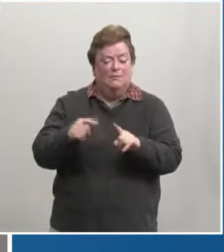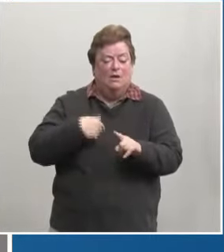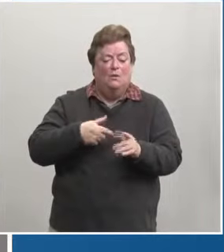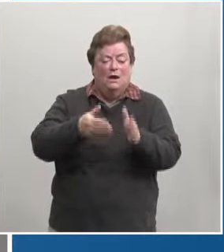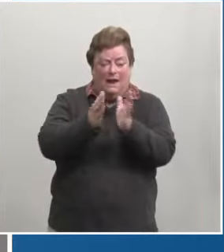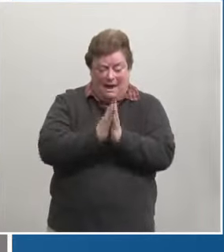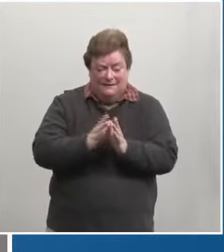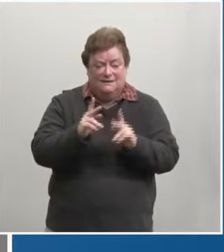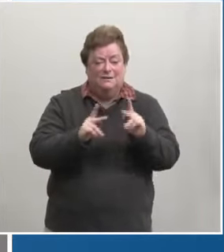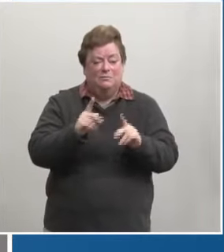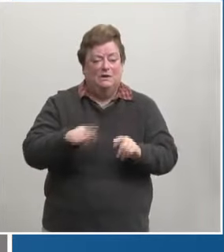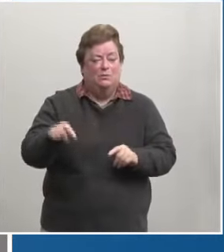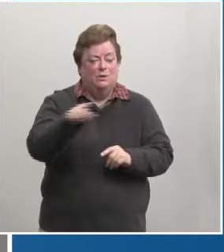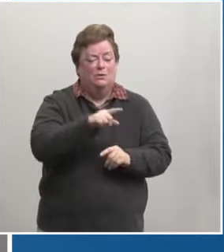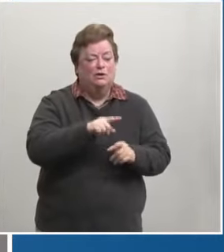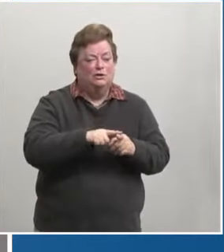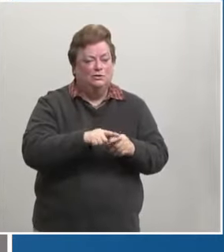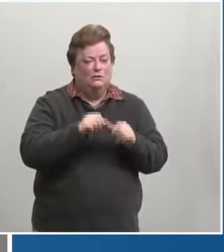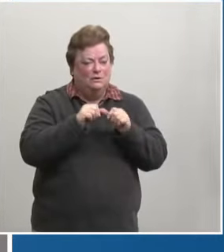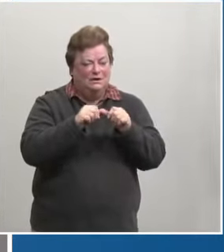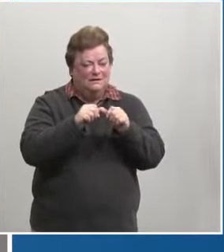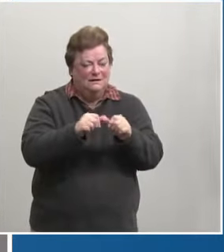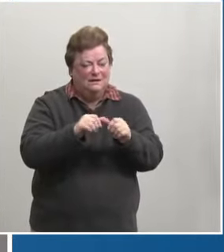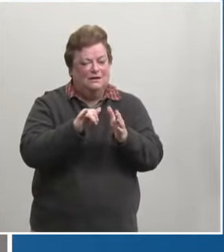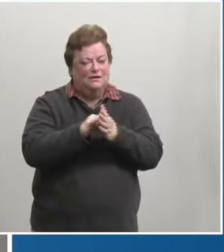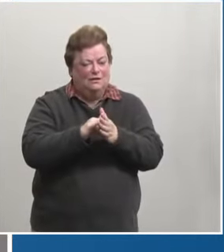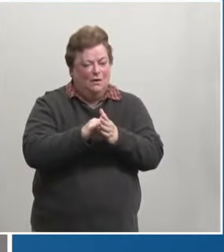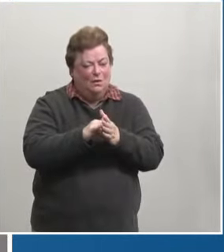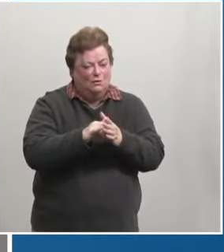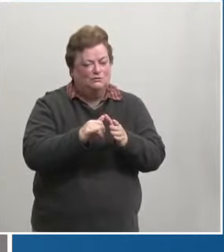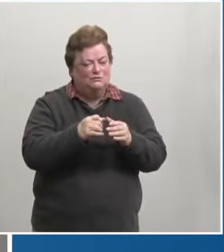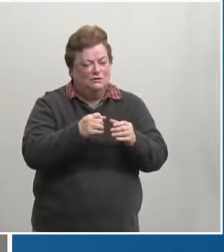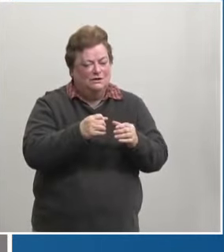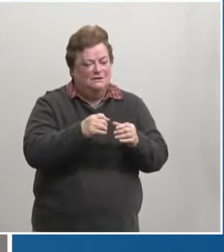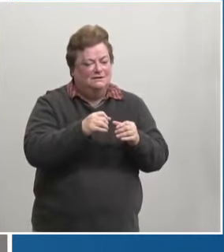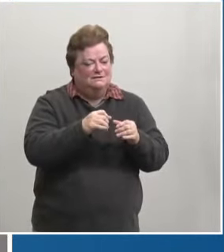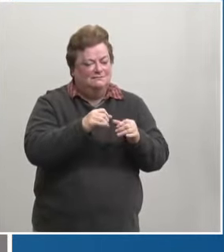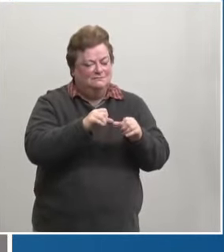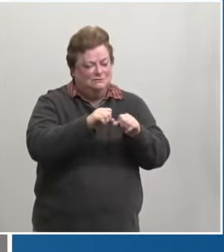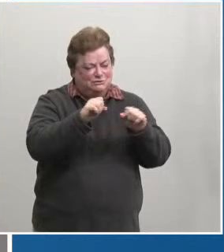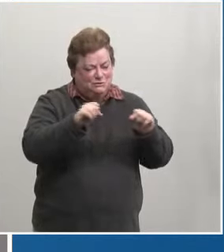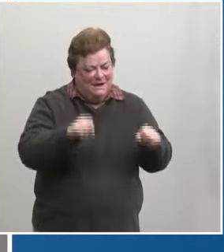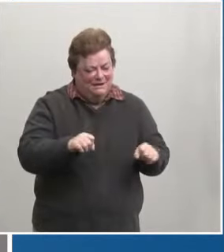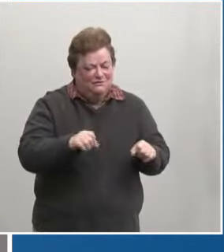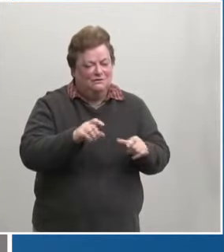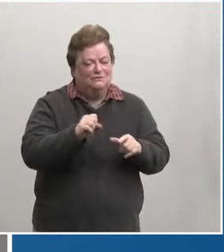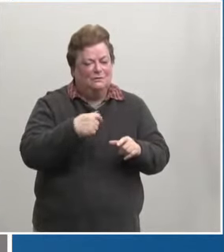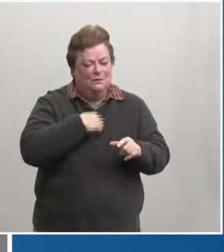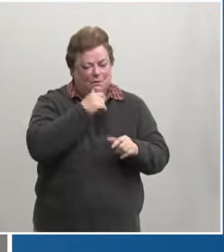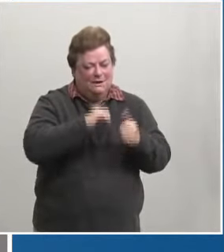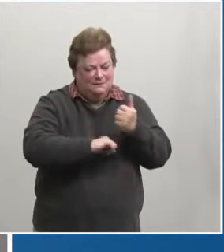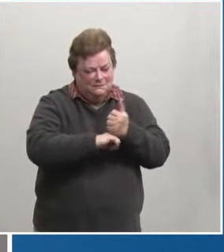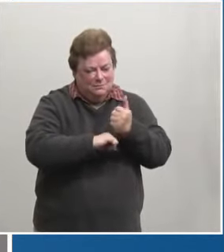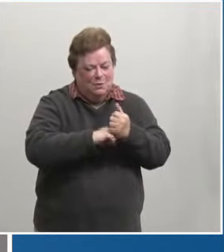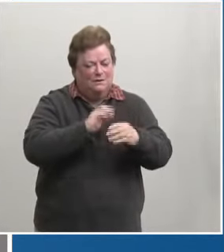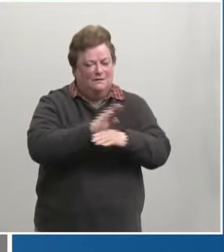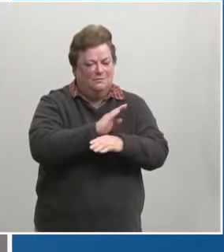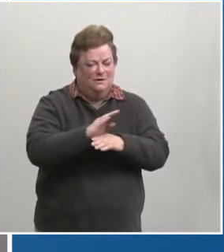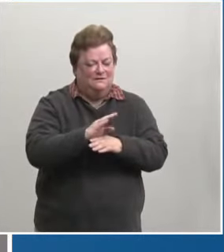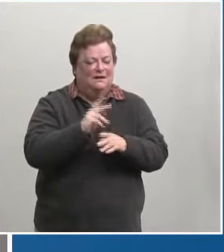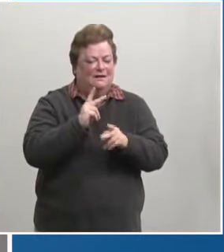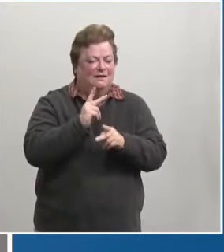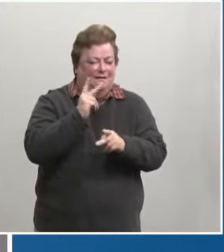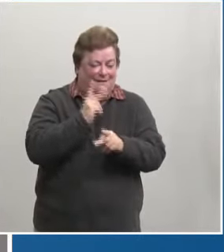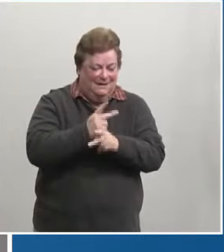to continue these important public health strategies so that we can support our businesses and keep them as open